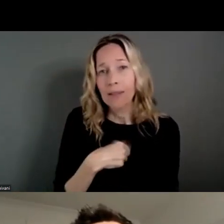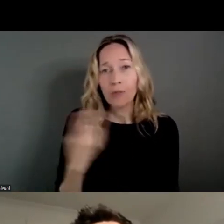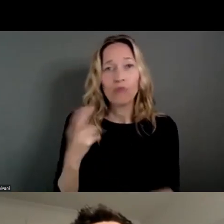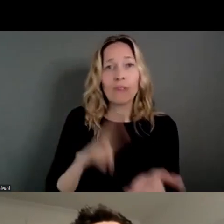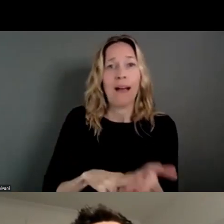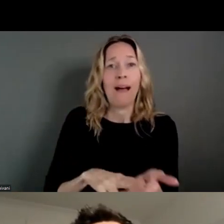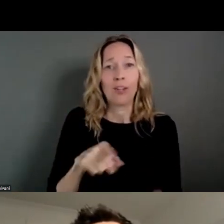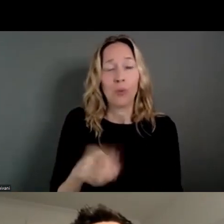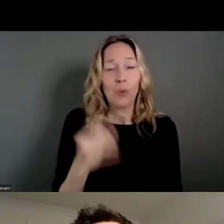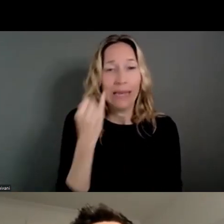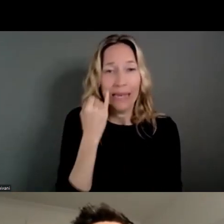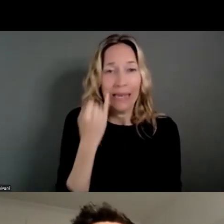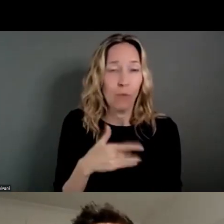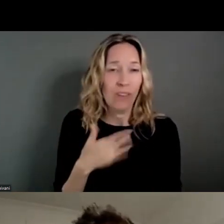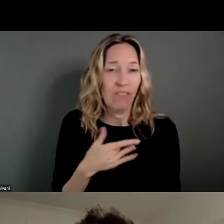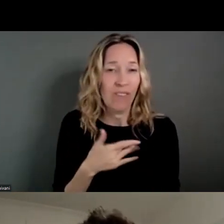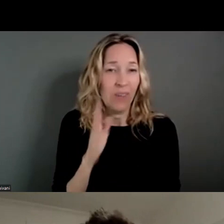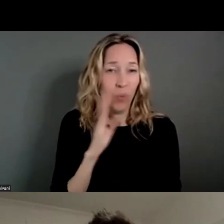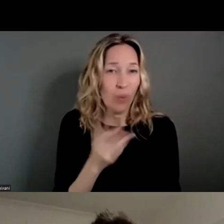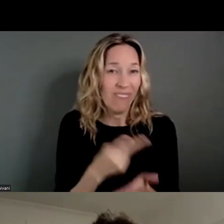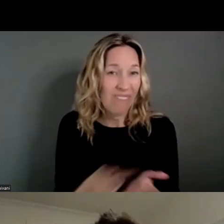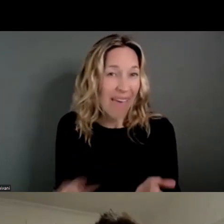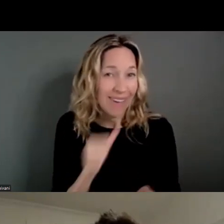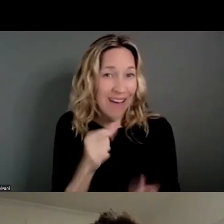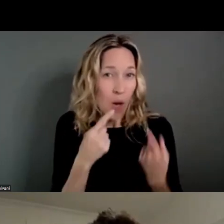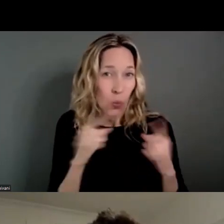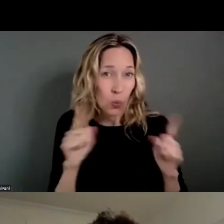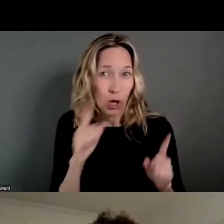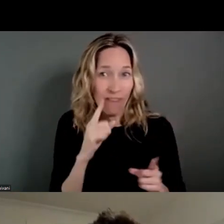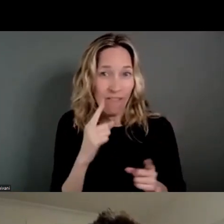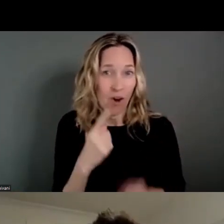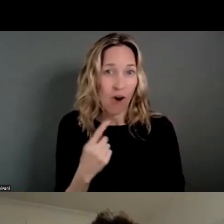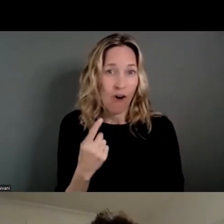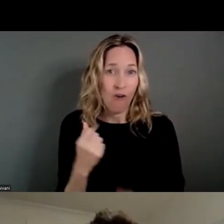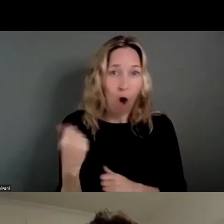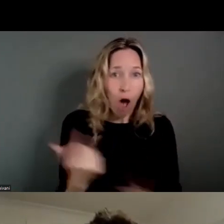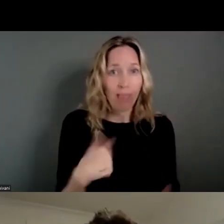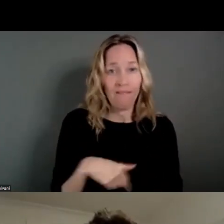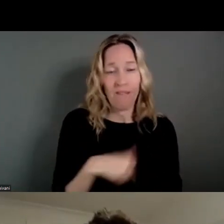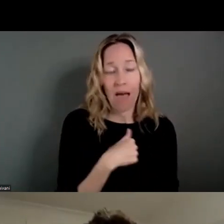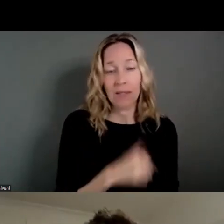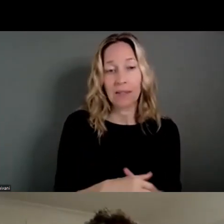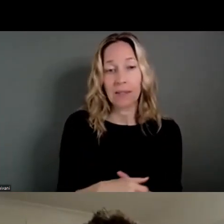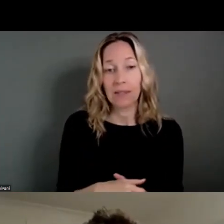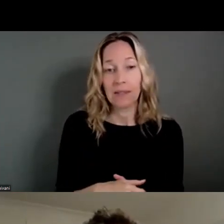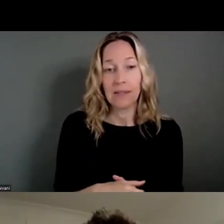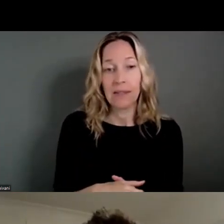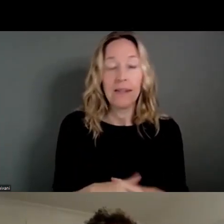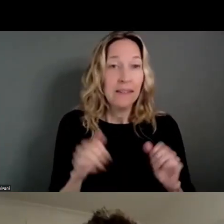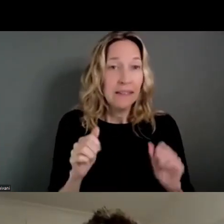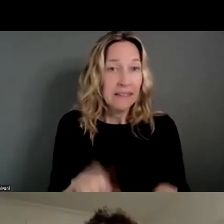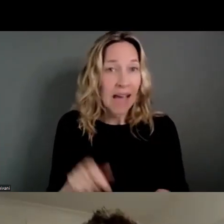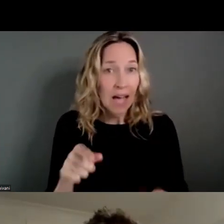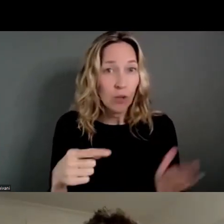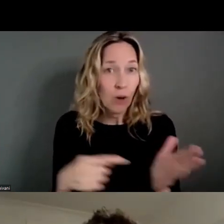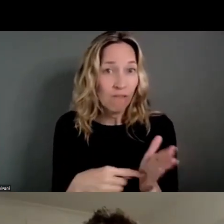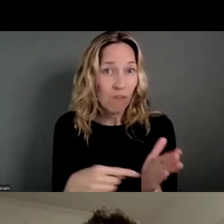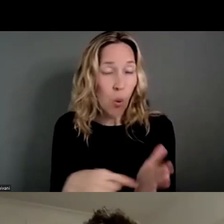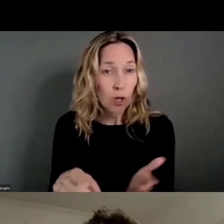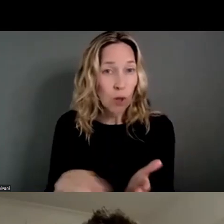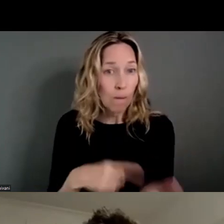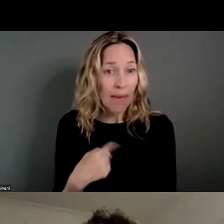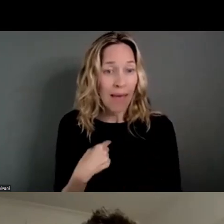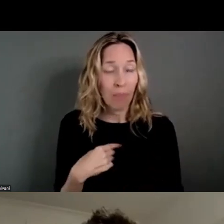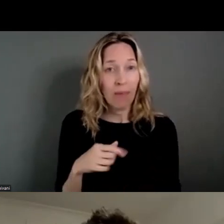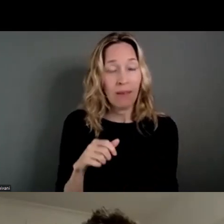mean, one of the questions might be, can you afford to pay me 10, 15, whatever percent, if sometimes in the performing arts